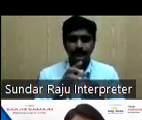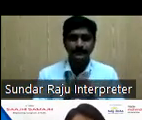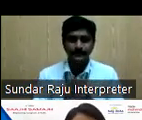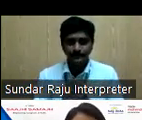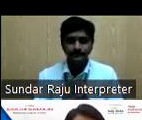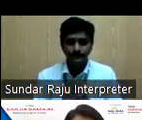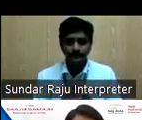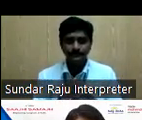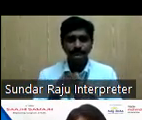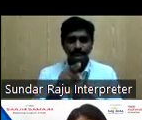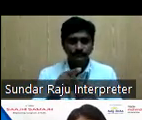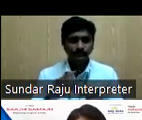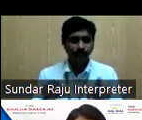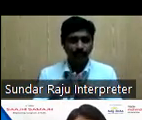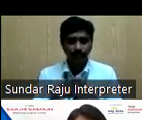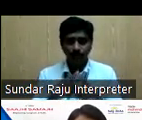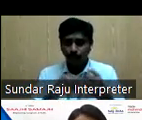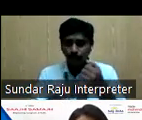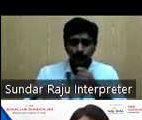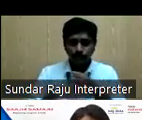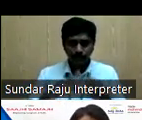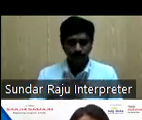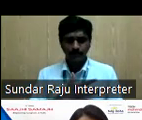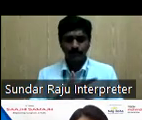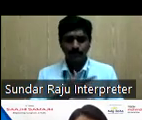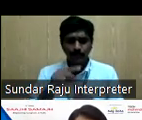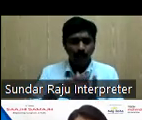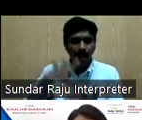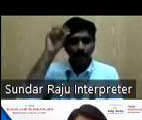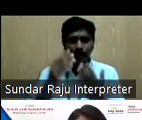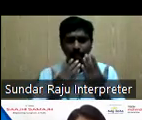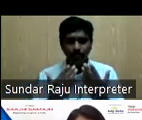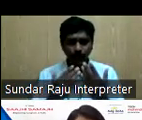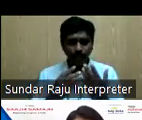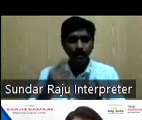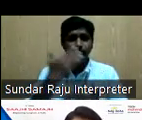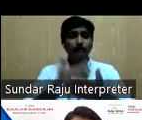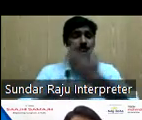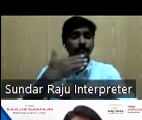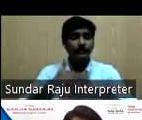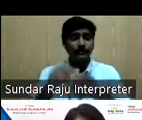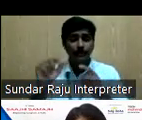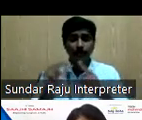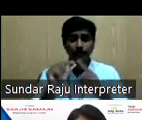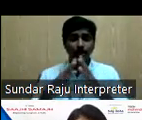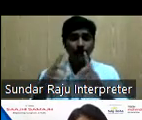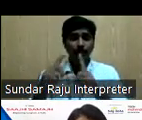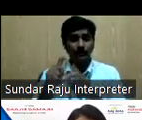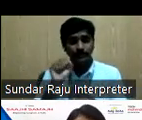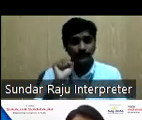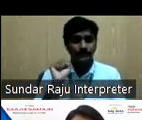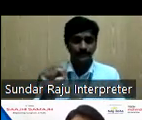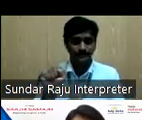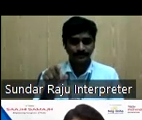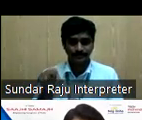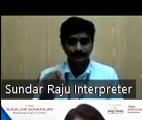child safety in cyberspace, social emotional learning in education, and inclusion of persons with disabilities at workplace. This edition of Saajhi